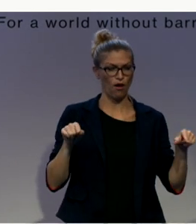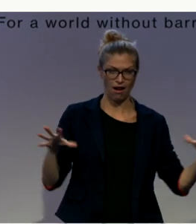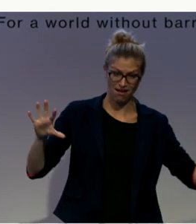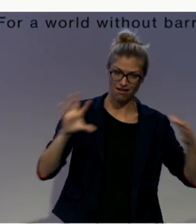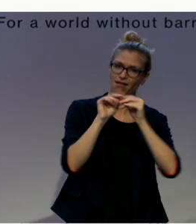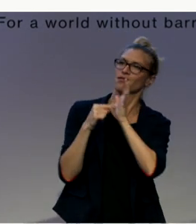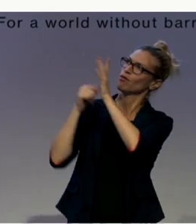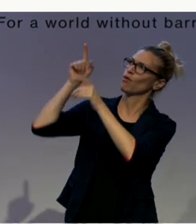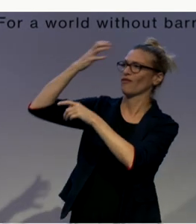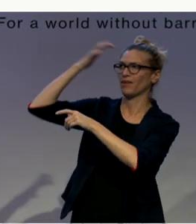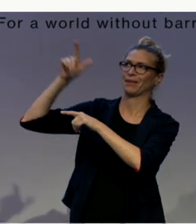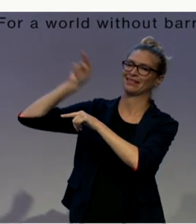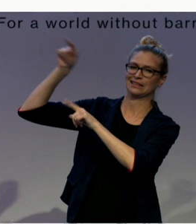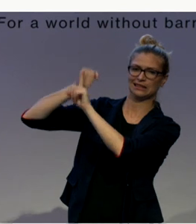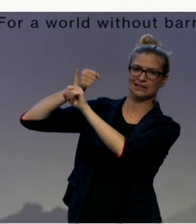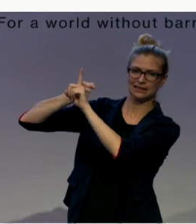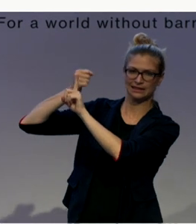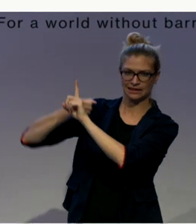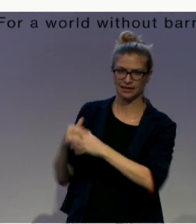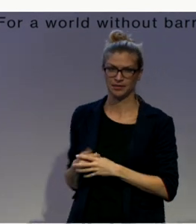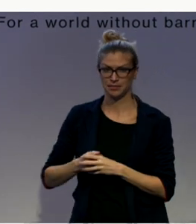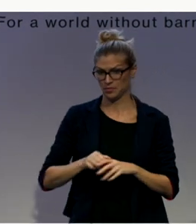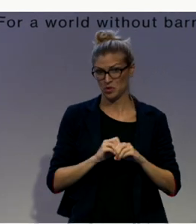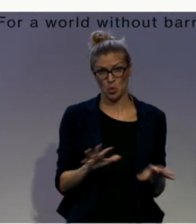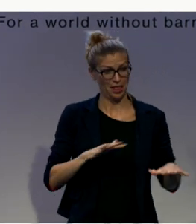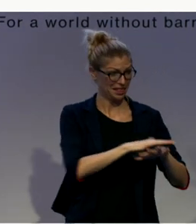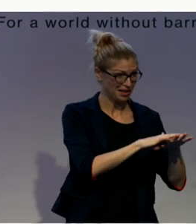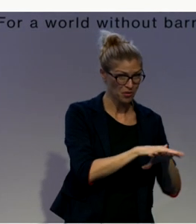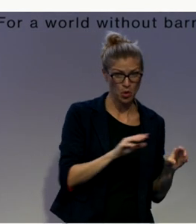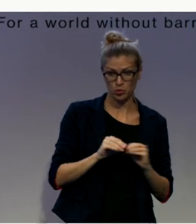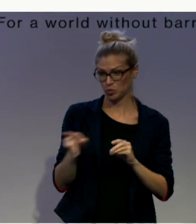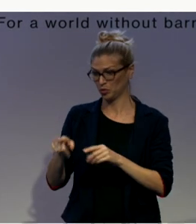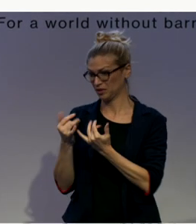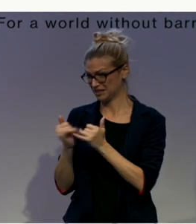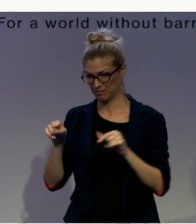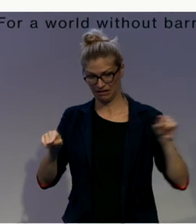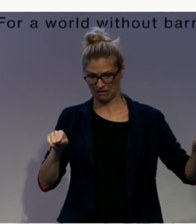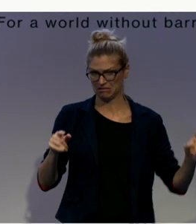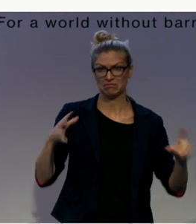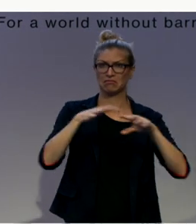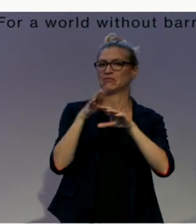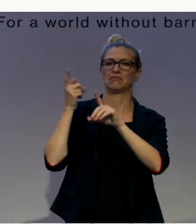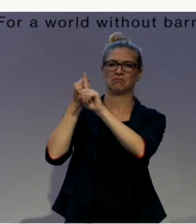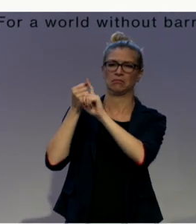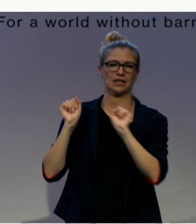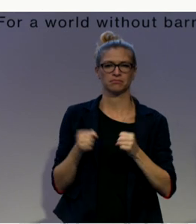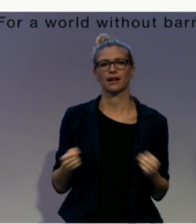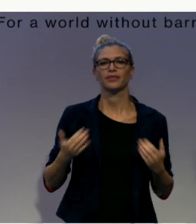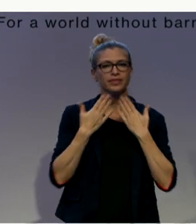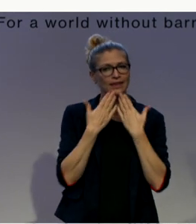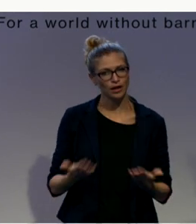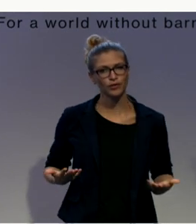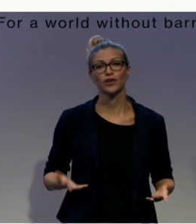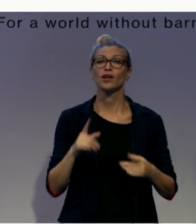integration or inclusion without independent living centers. Thank you. Thank you all. Thank you for